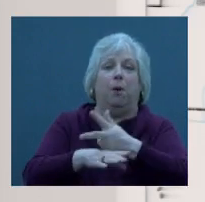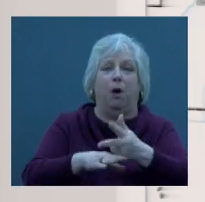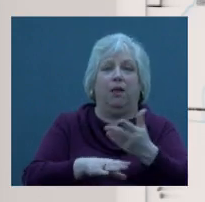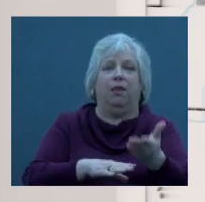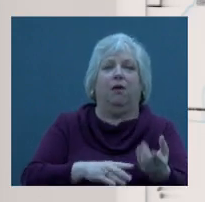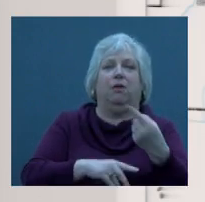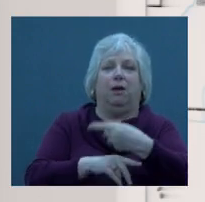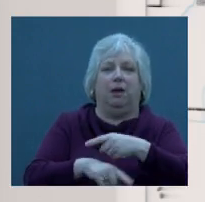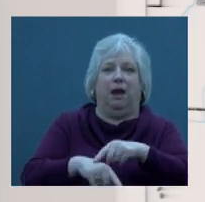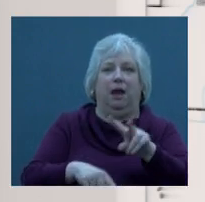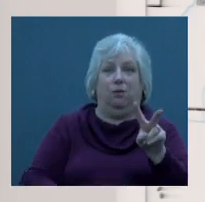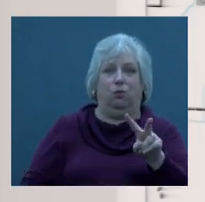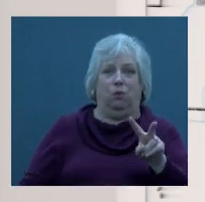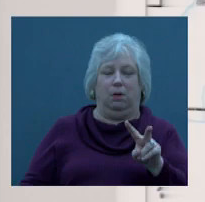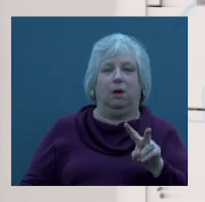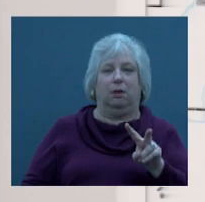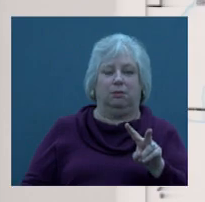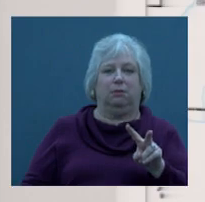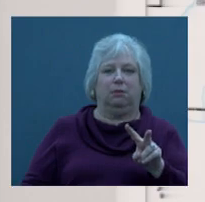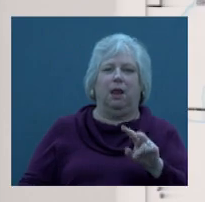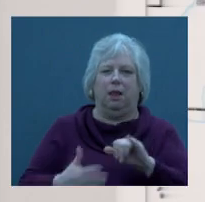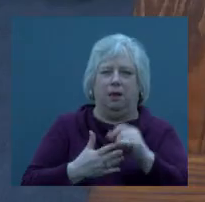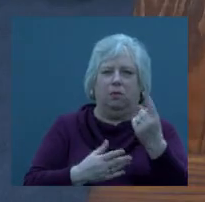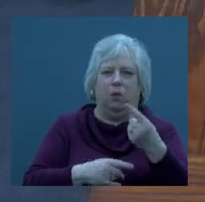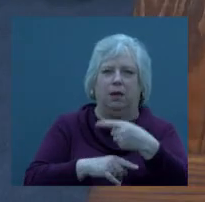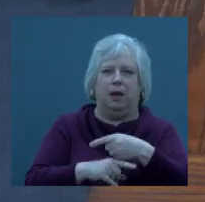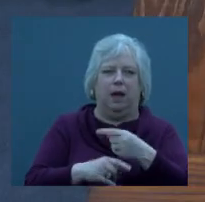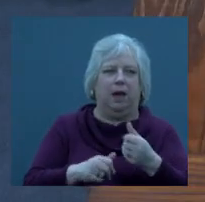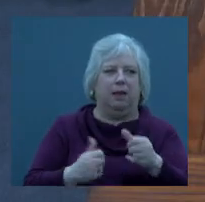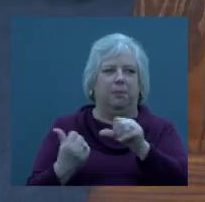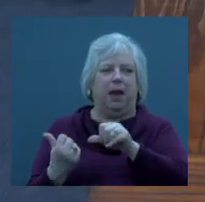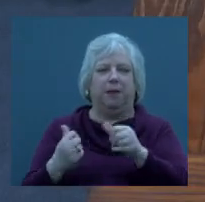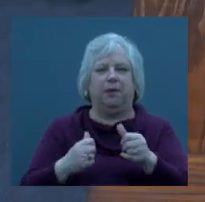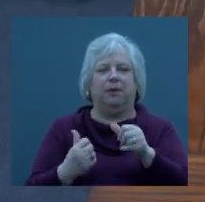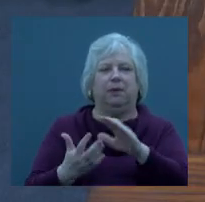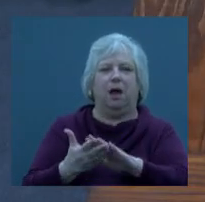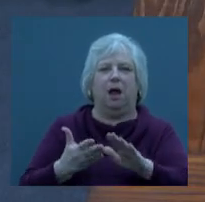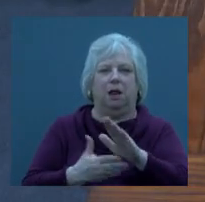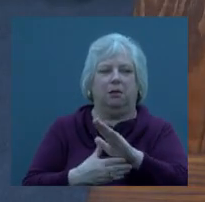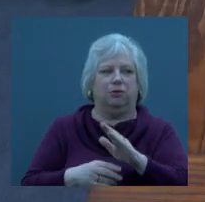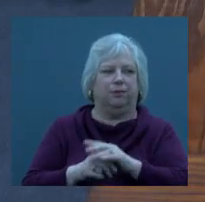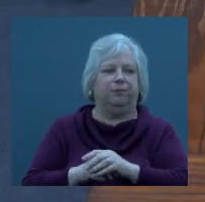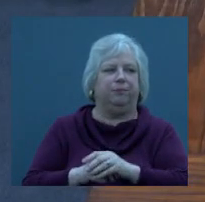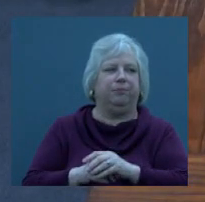today at 2 o'clock. That's just one day of the Baptist College.